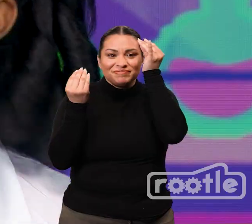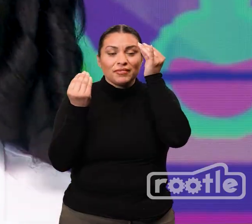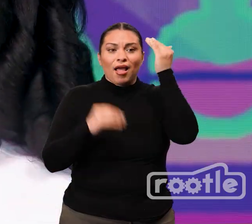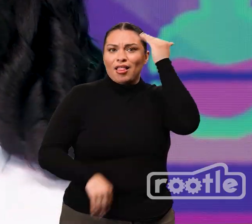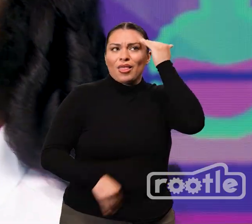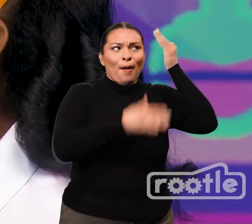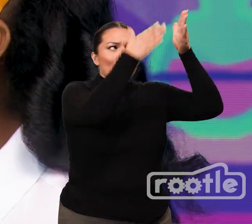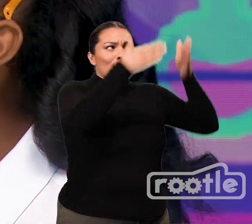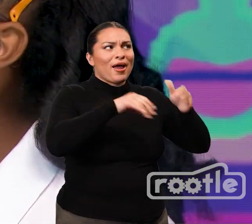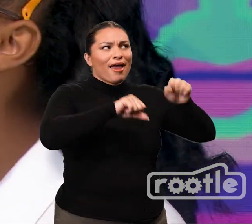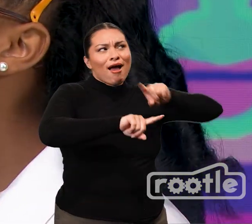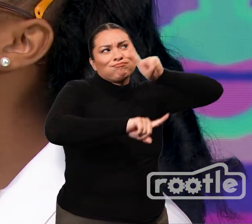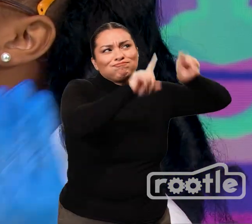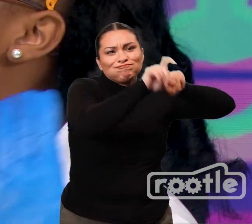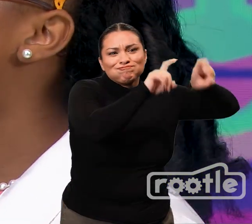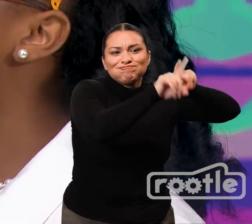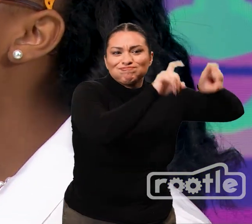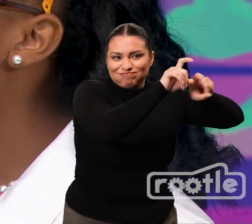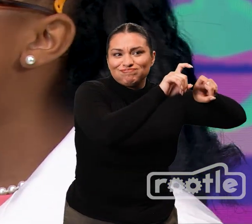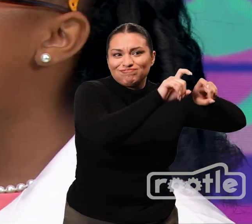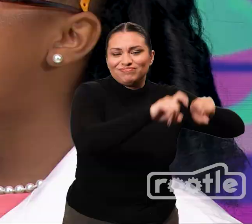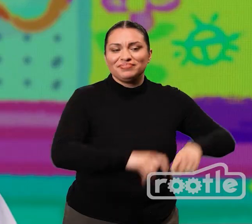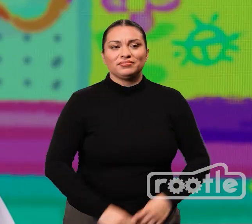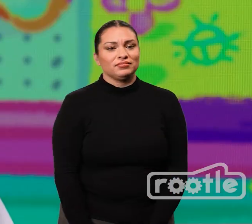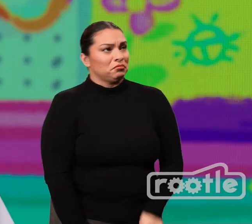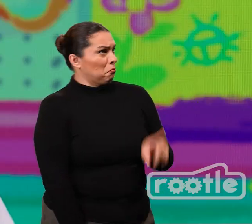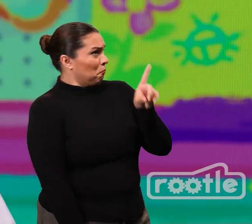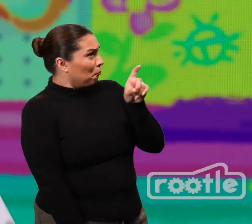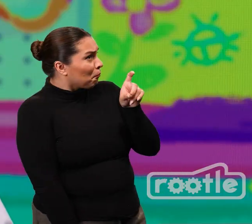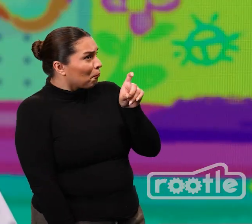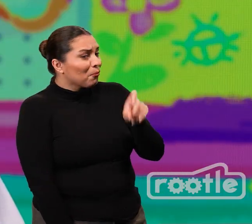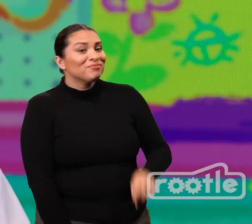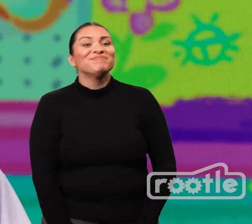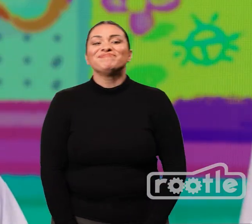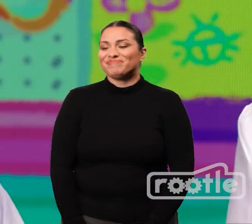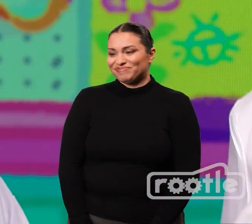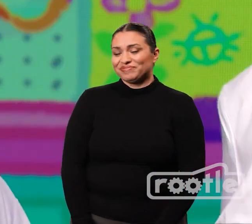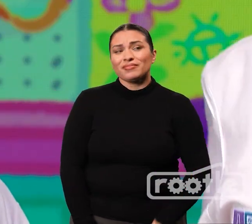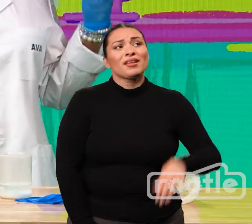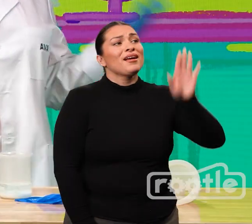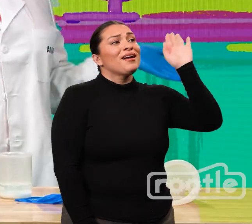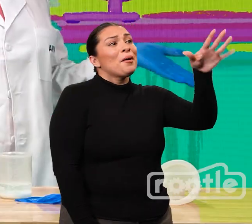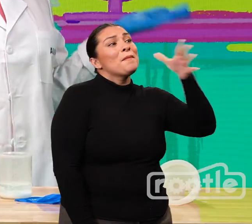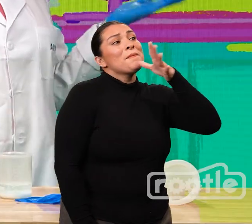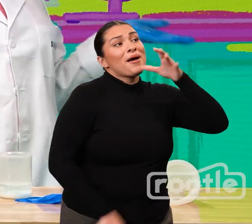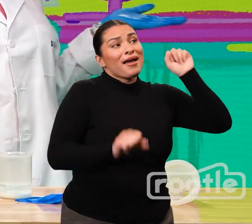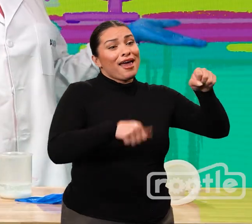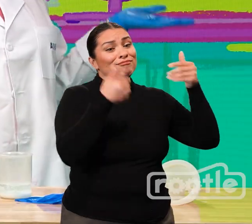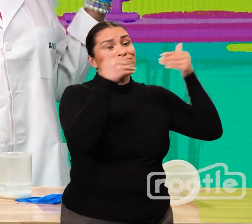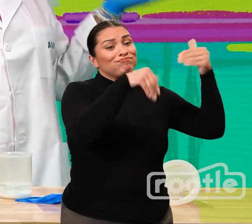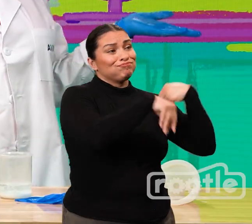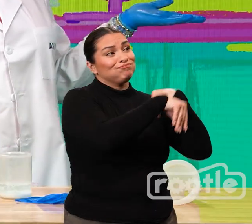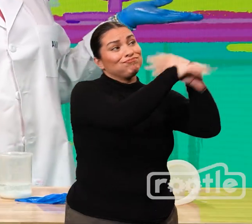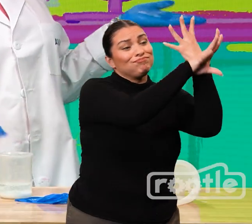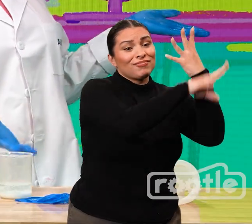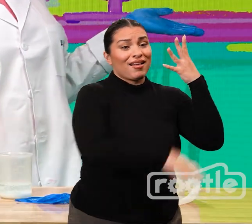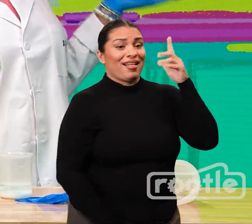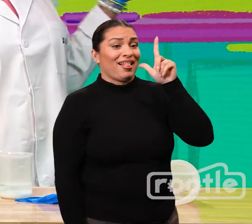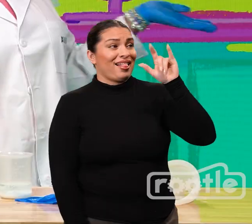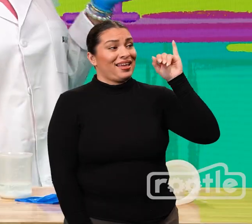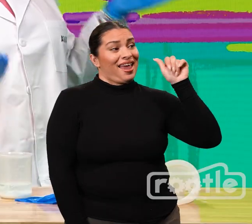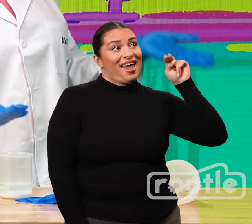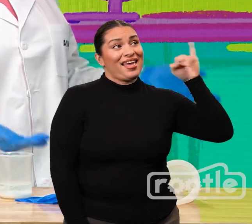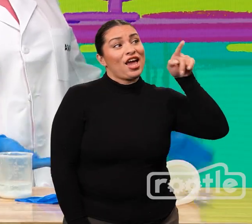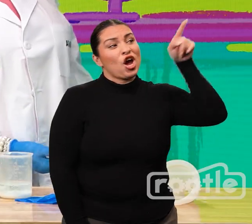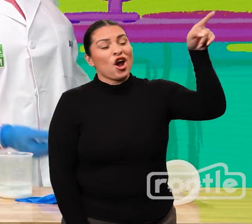out. And I know just the expert we could talk to. You do? Yes. Mom, can I call Miss Liani